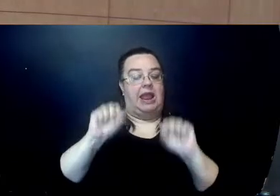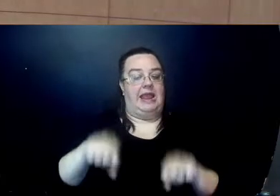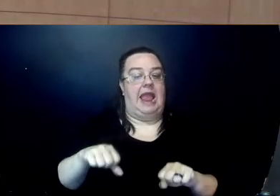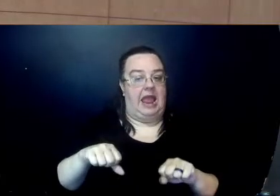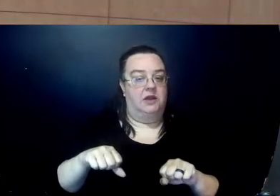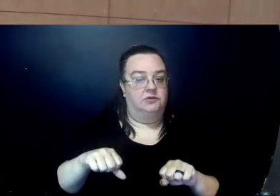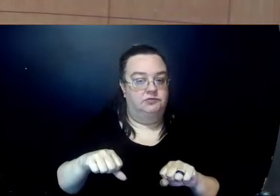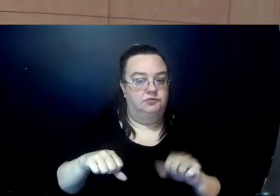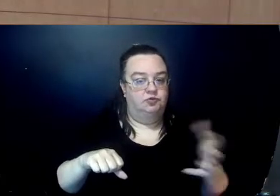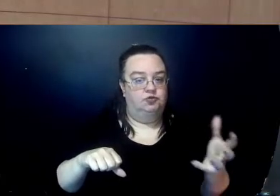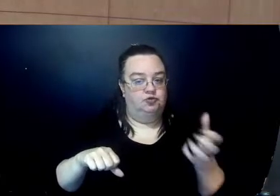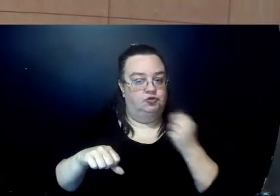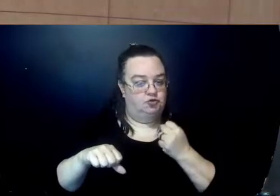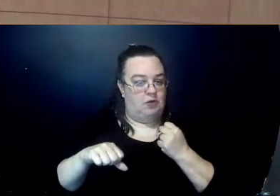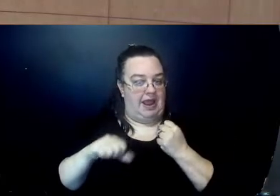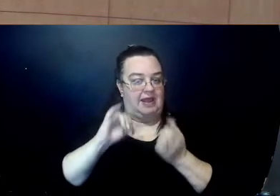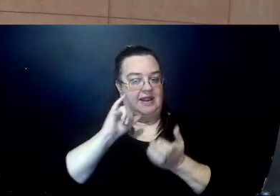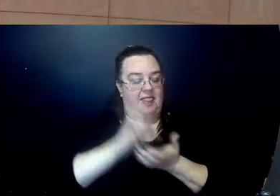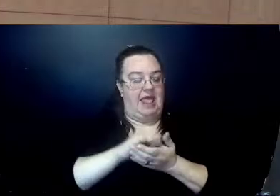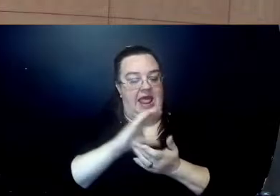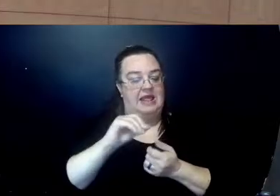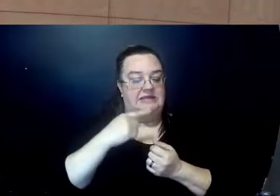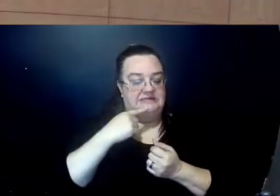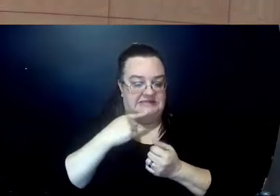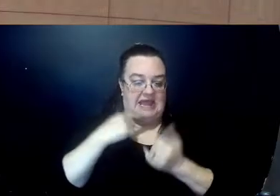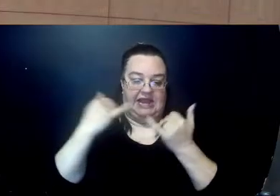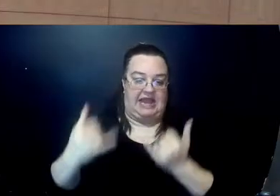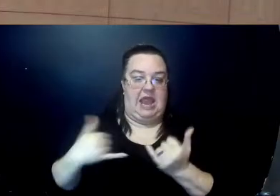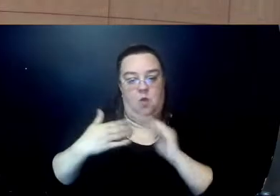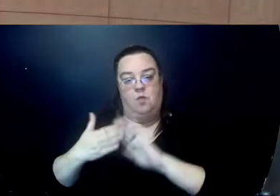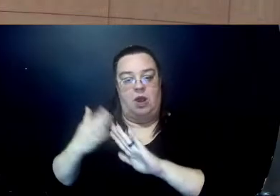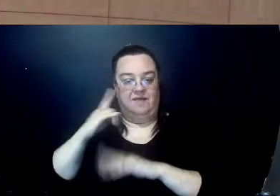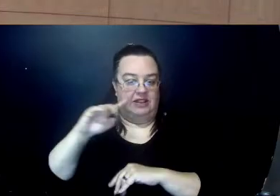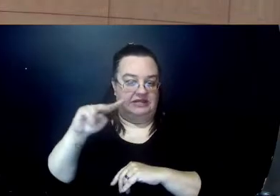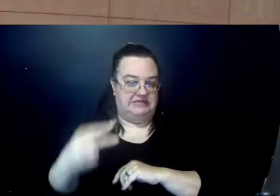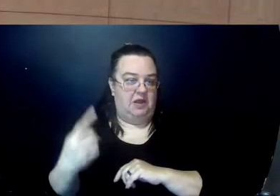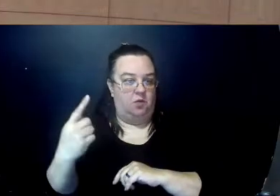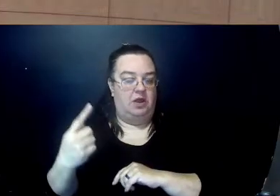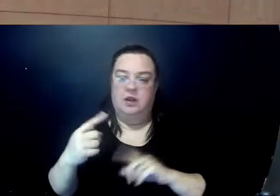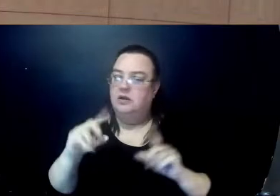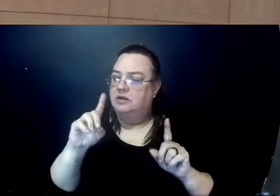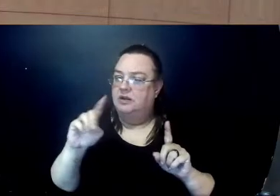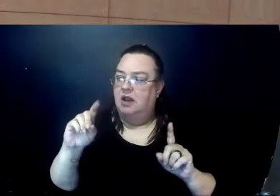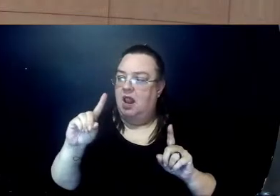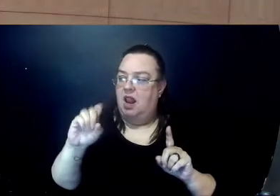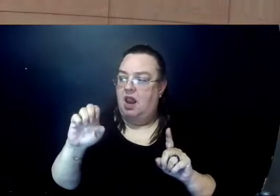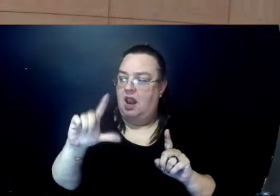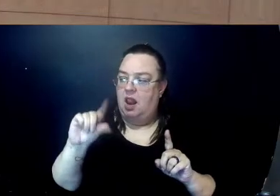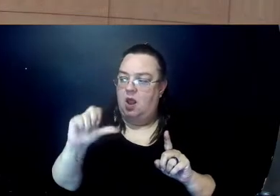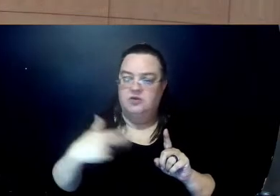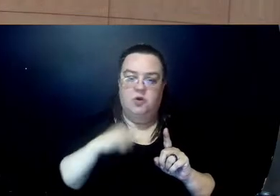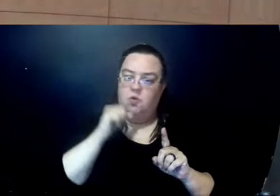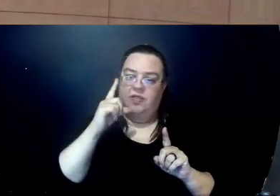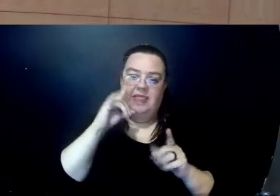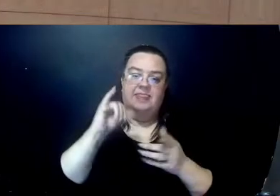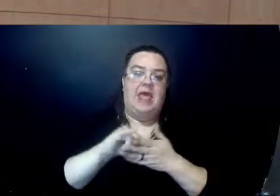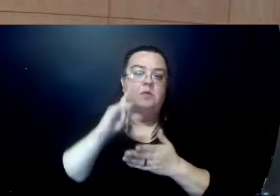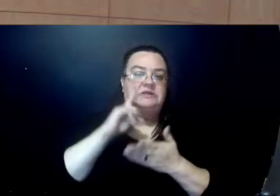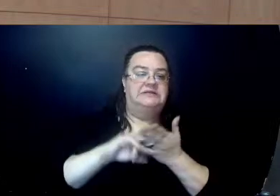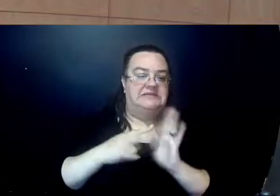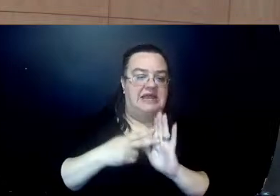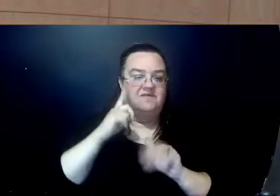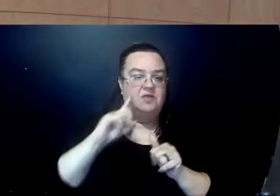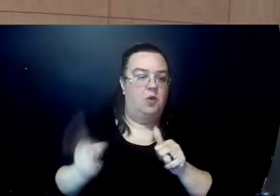that, it seems, and say, now I'm running for the second. I don't think that was the intent of the original amendment,